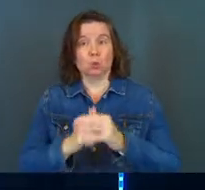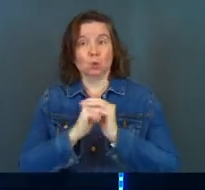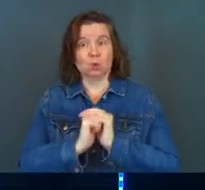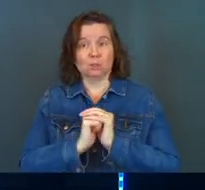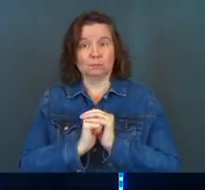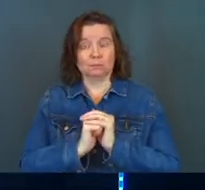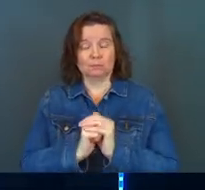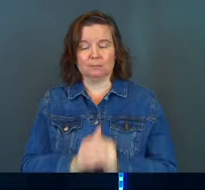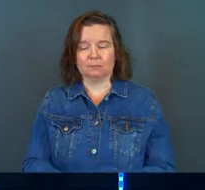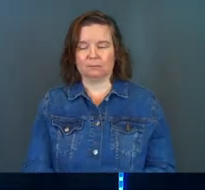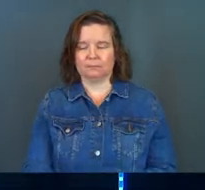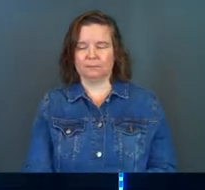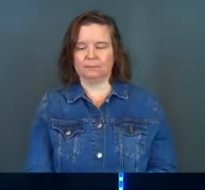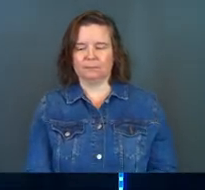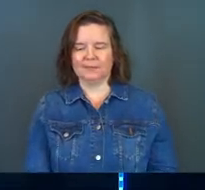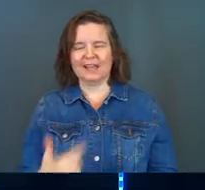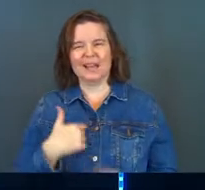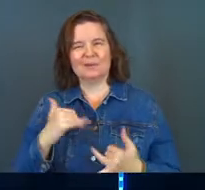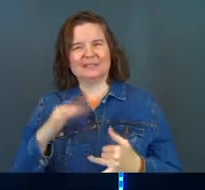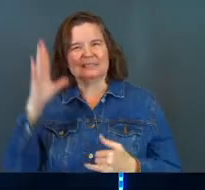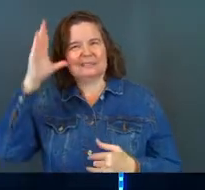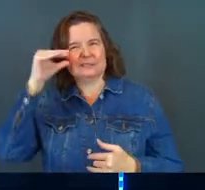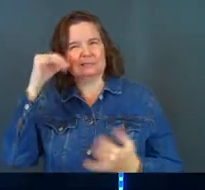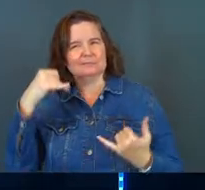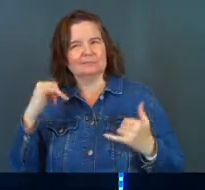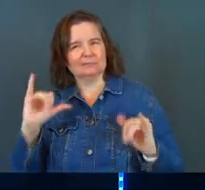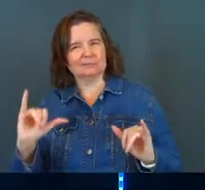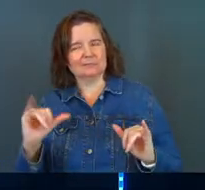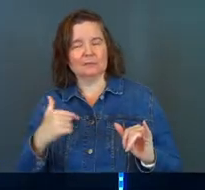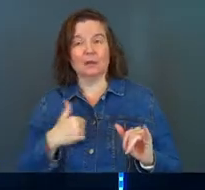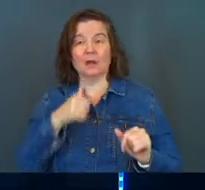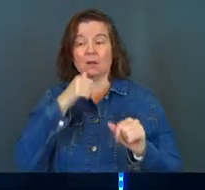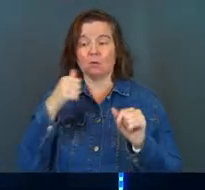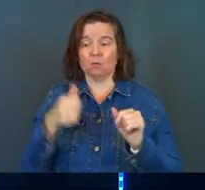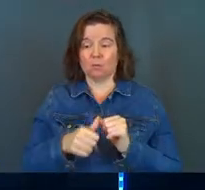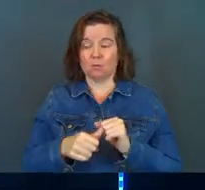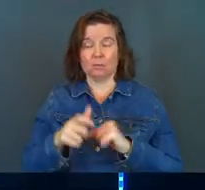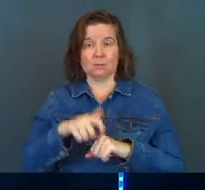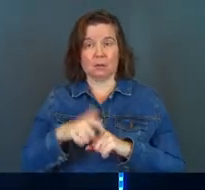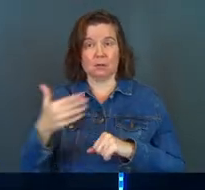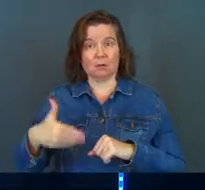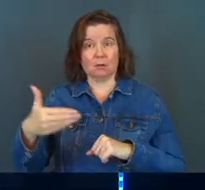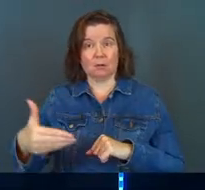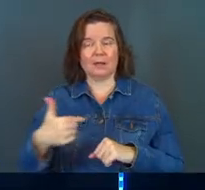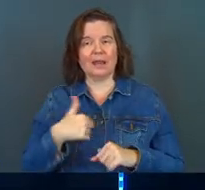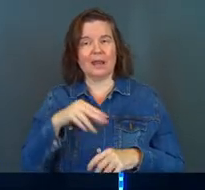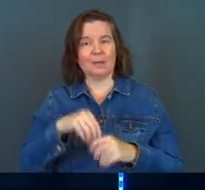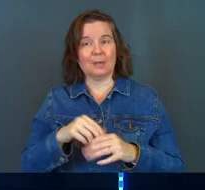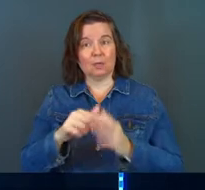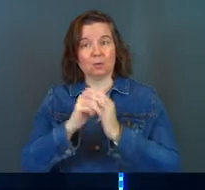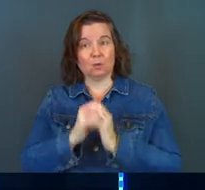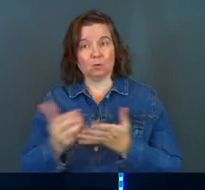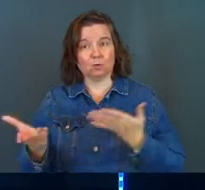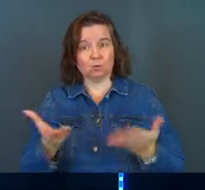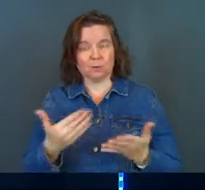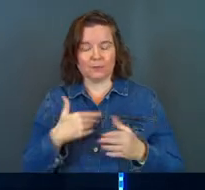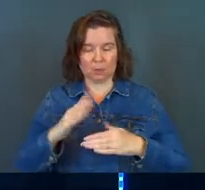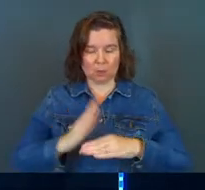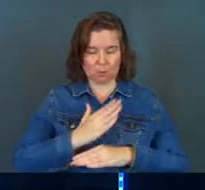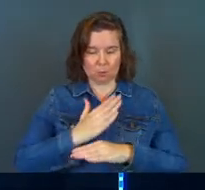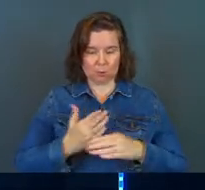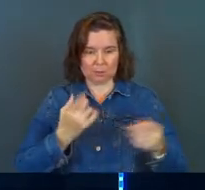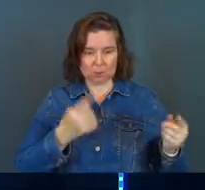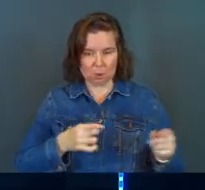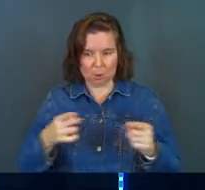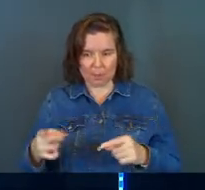worship. But I was still kind of stubborn about it. And I remember there would be times, and I'm in the worship service, and the music